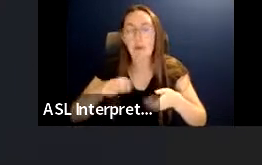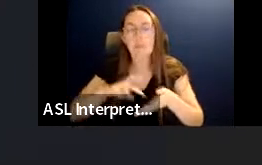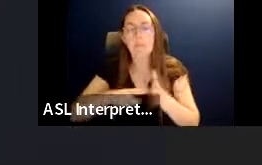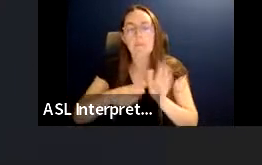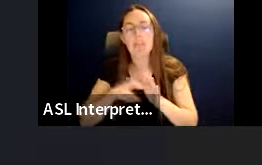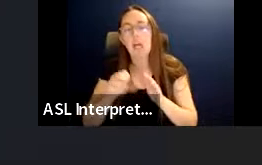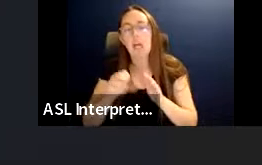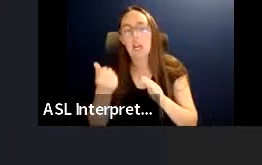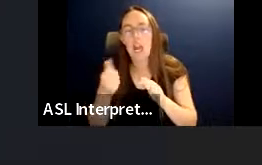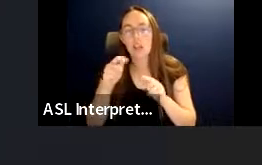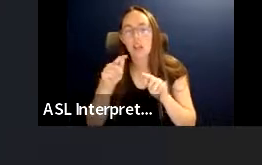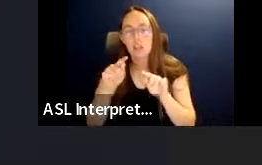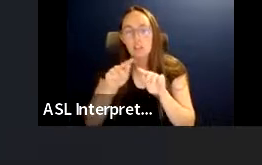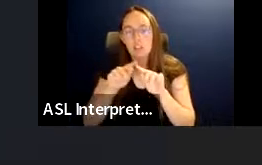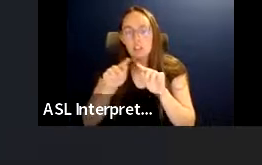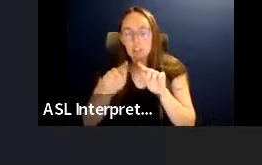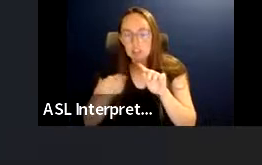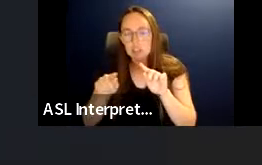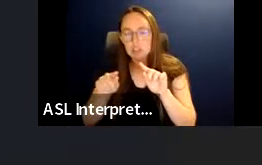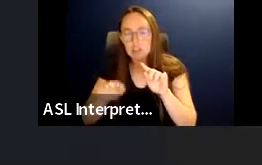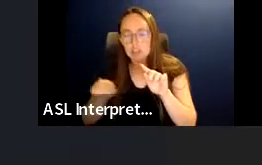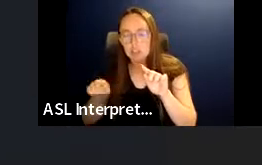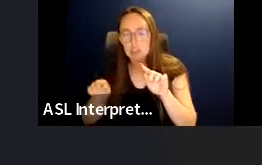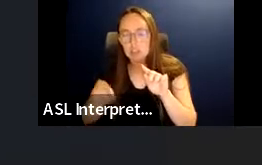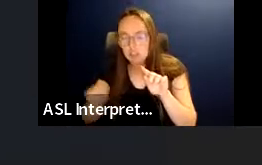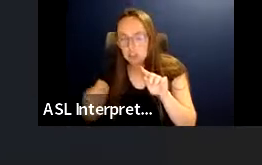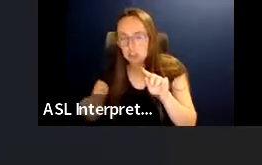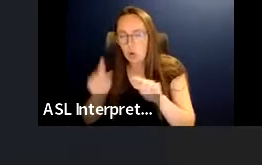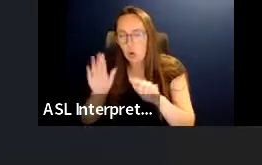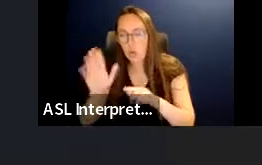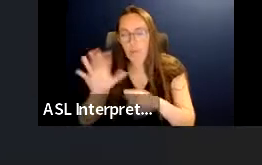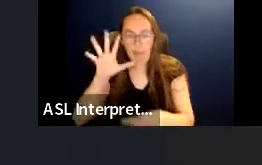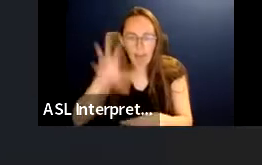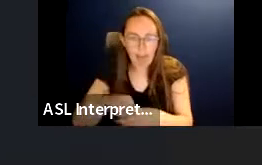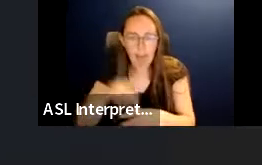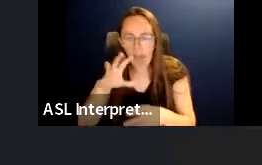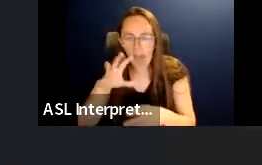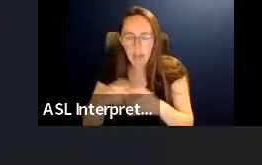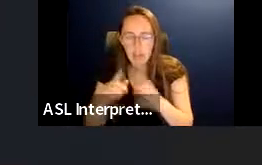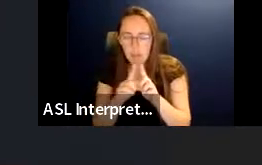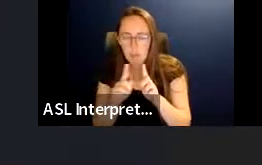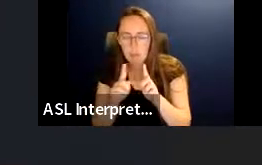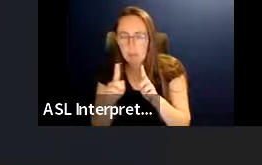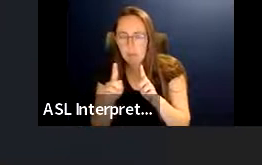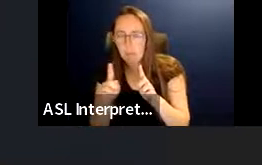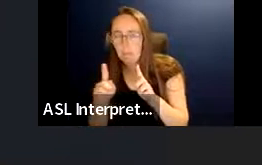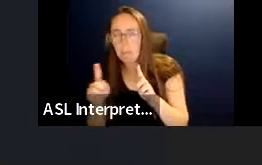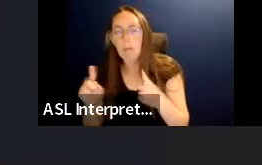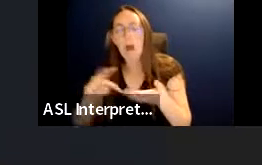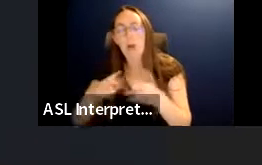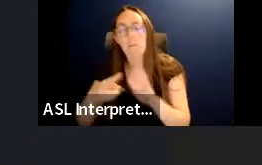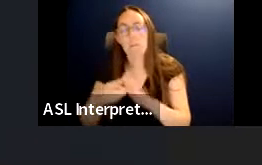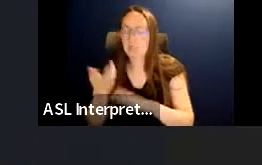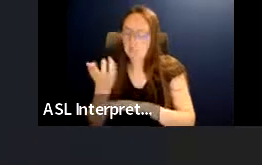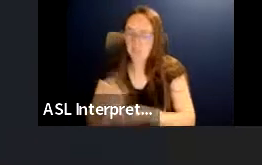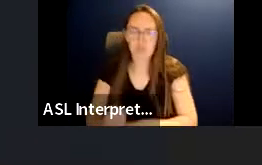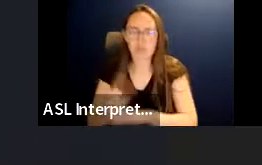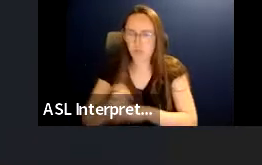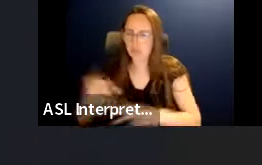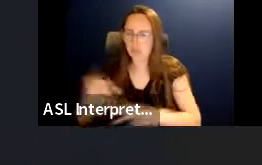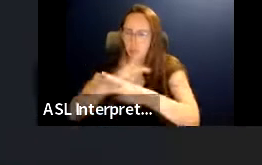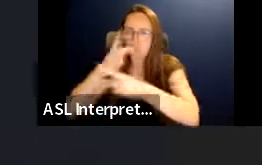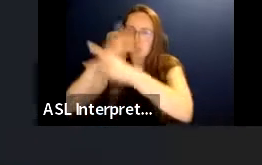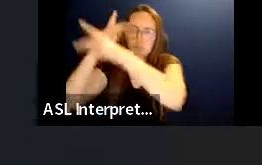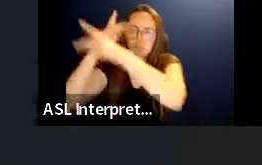another tooth engages. And so you get this really great compounding force when working with the ratcheting PVC cutter. I've